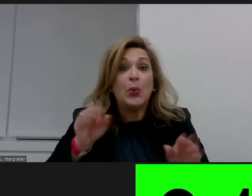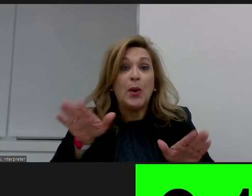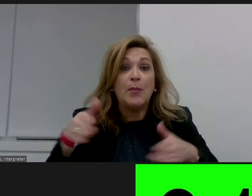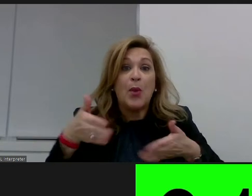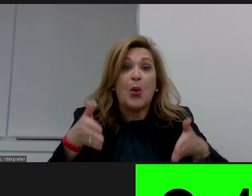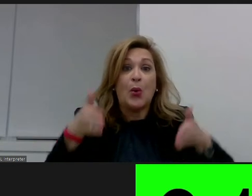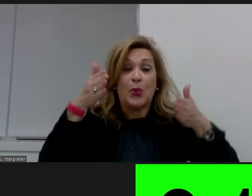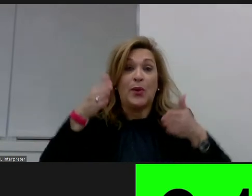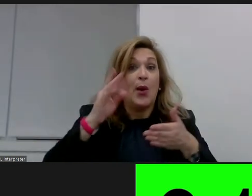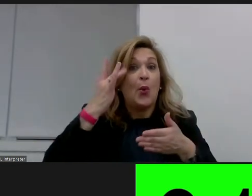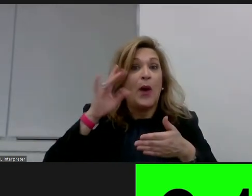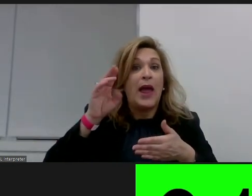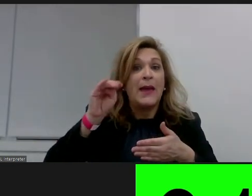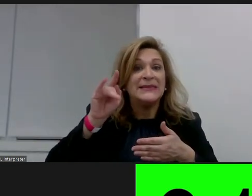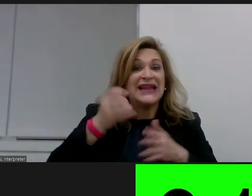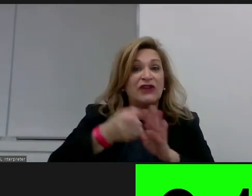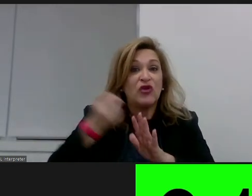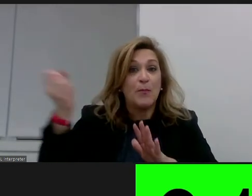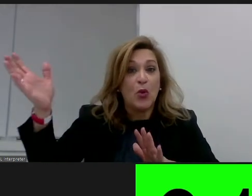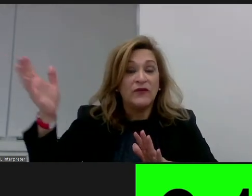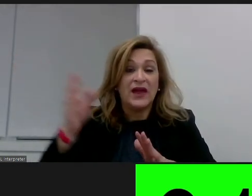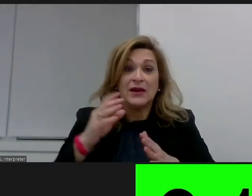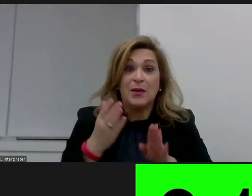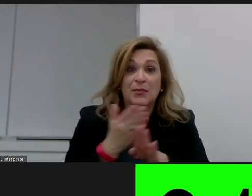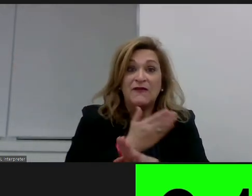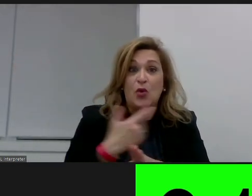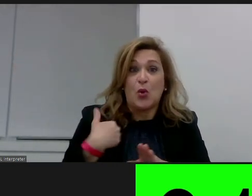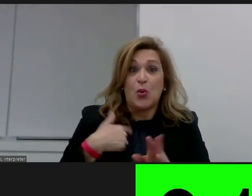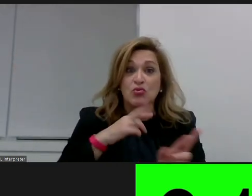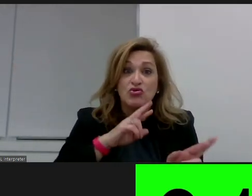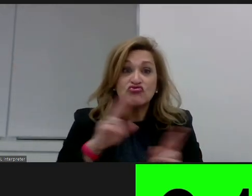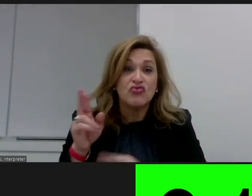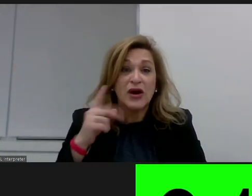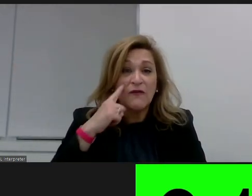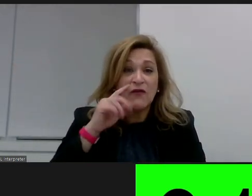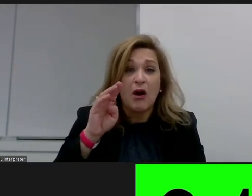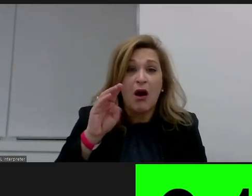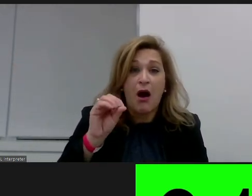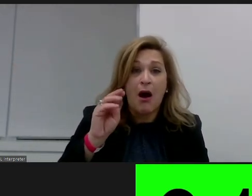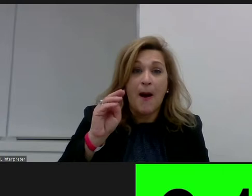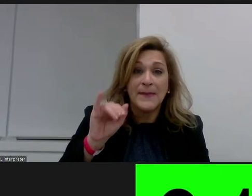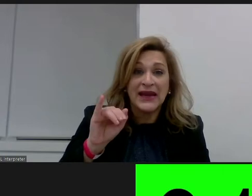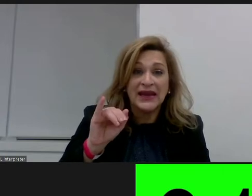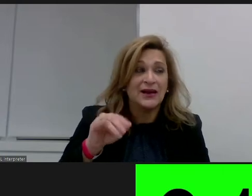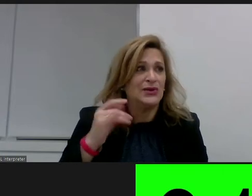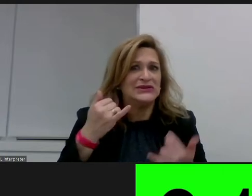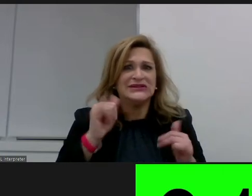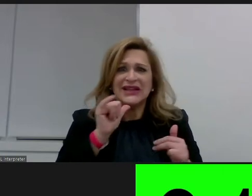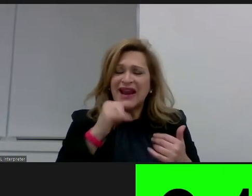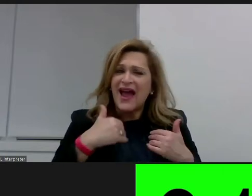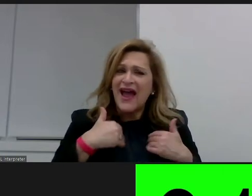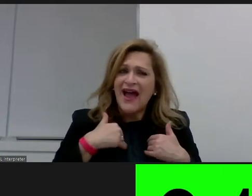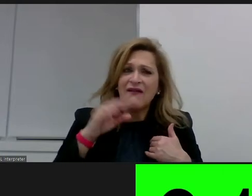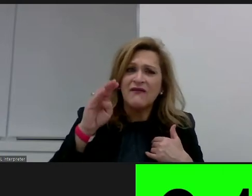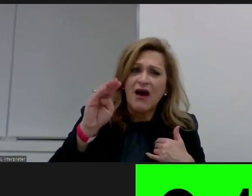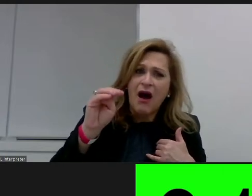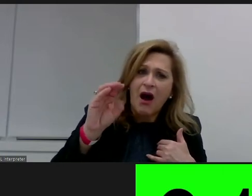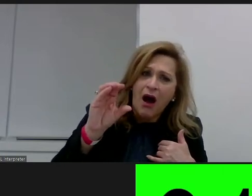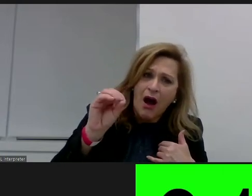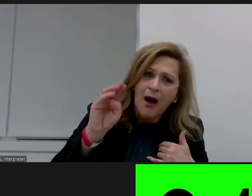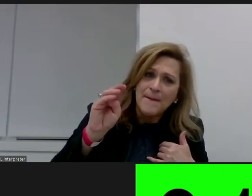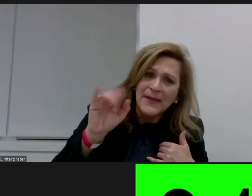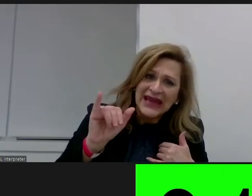out of the booths before we were ready for Omni. We still don't have the Omni vending machines, and it's been